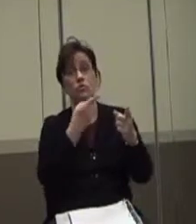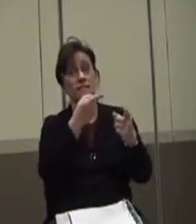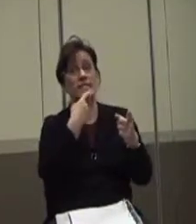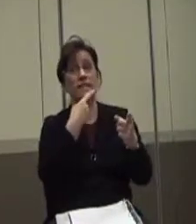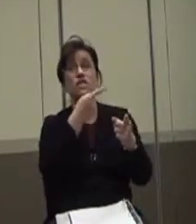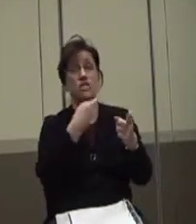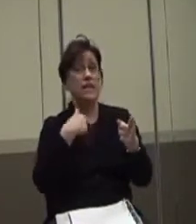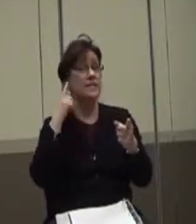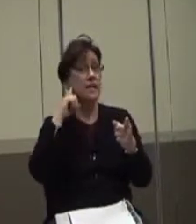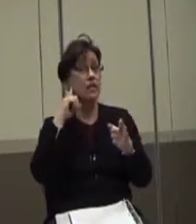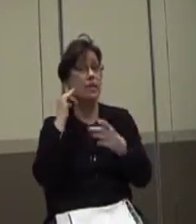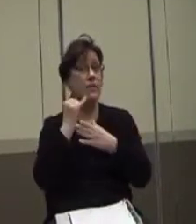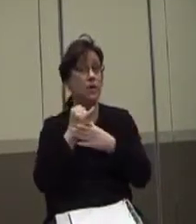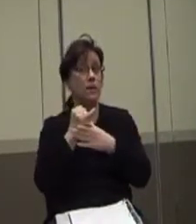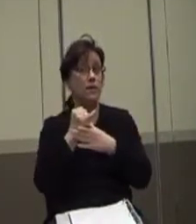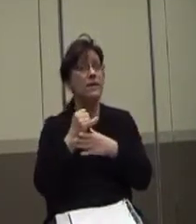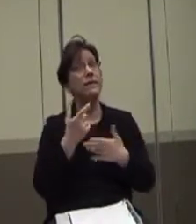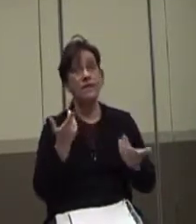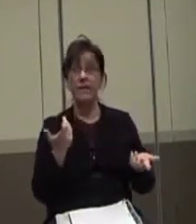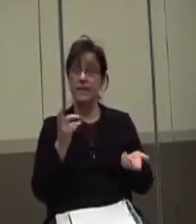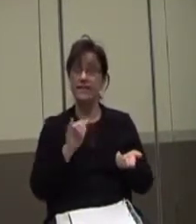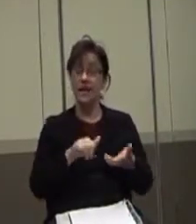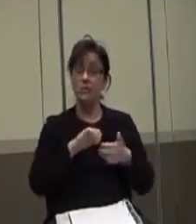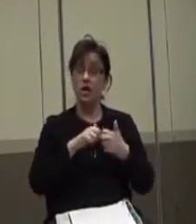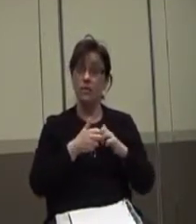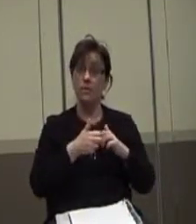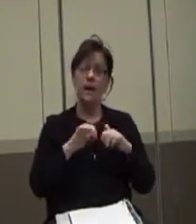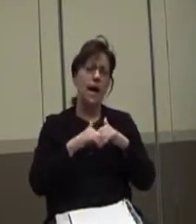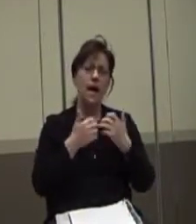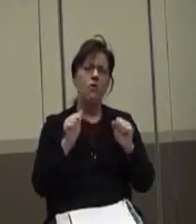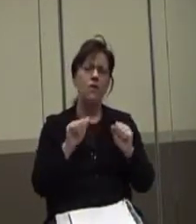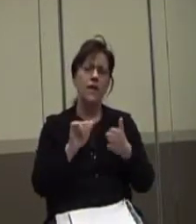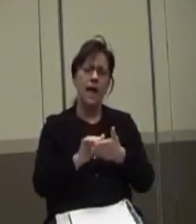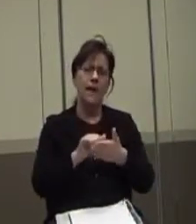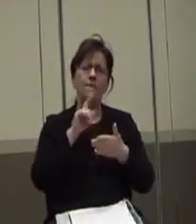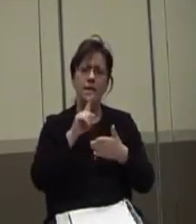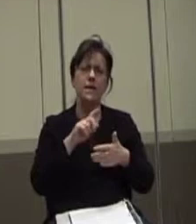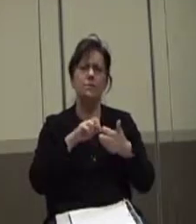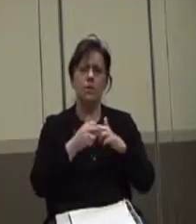Okay? Is that going to be a problem? How might that be a problem?